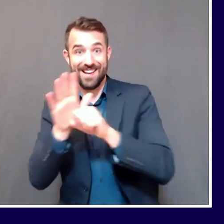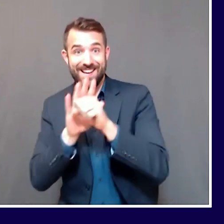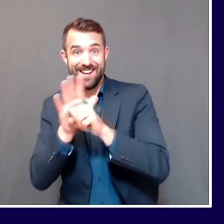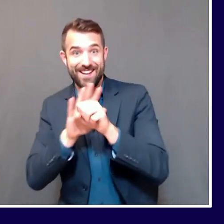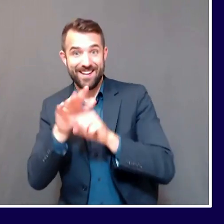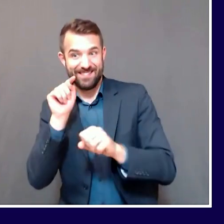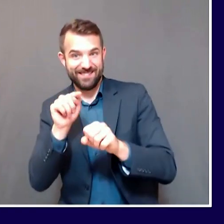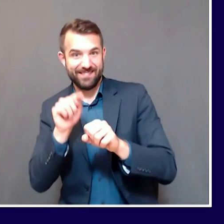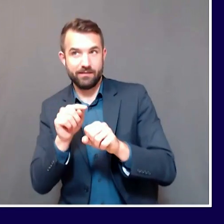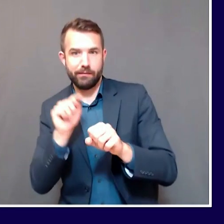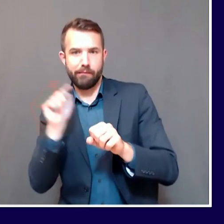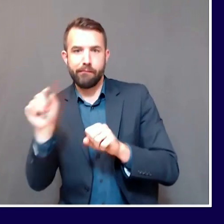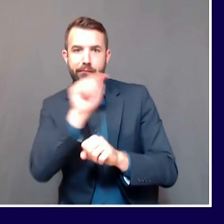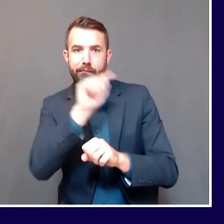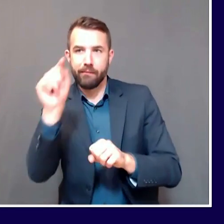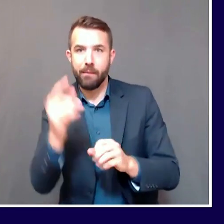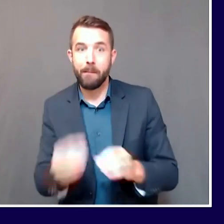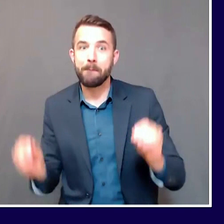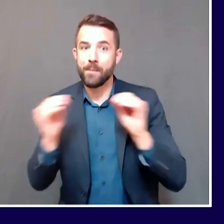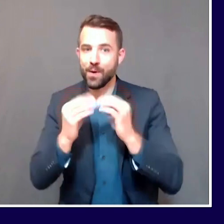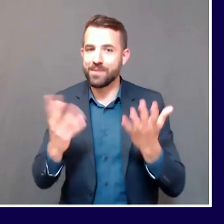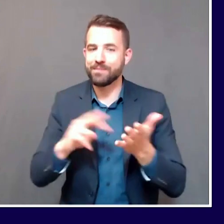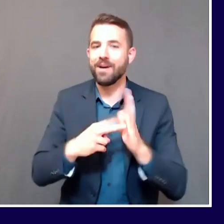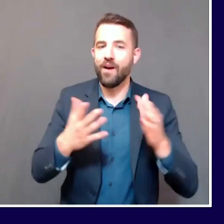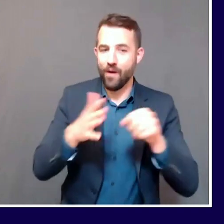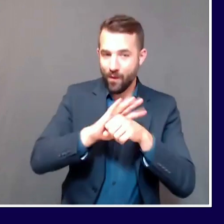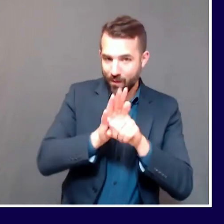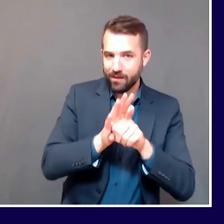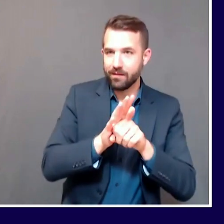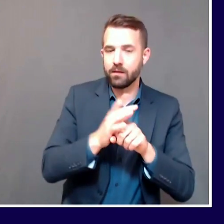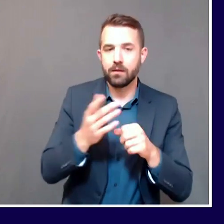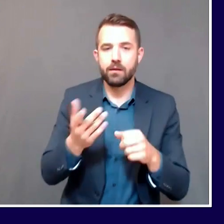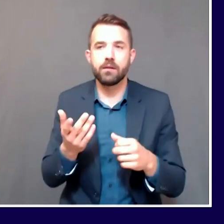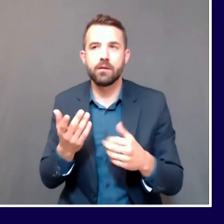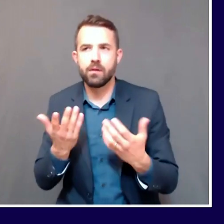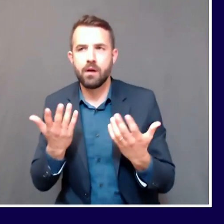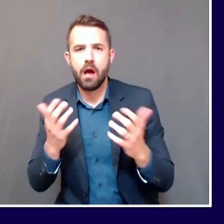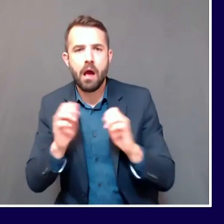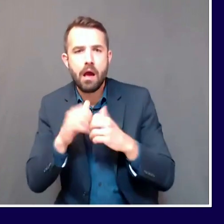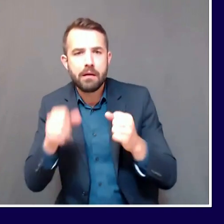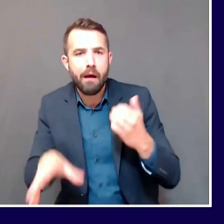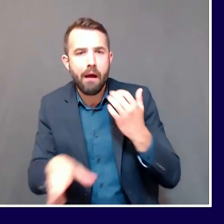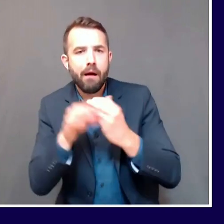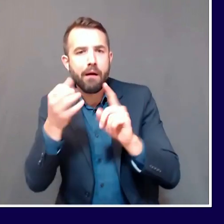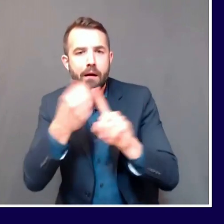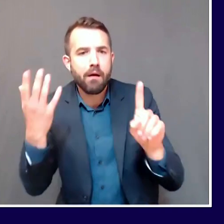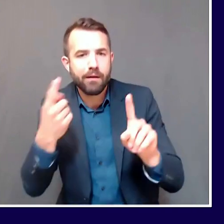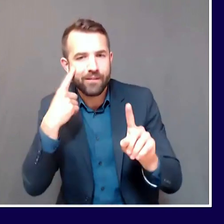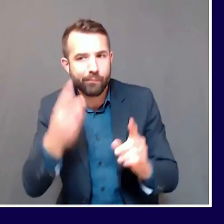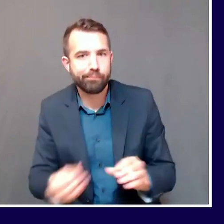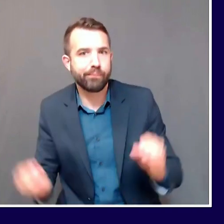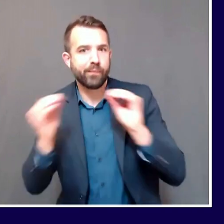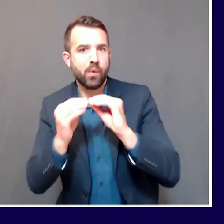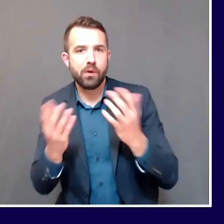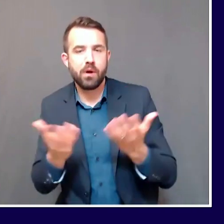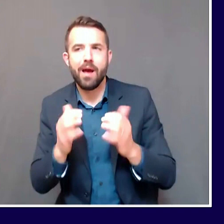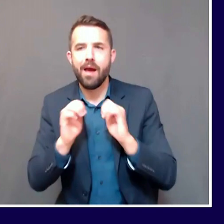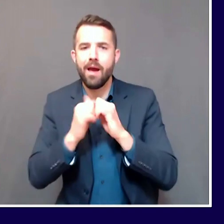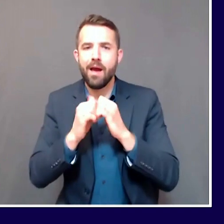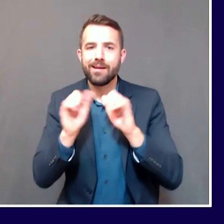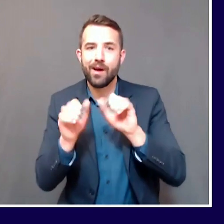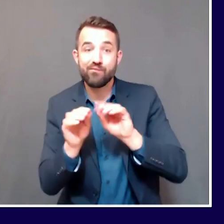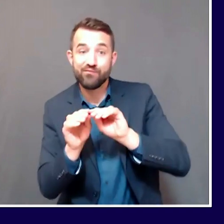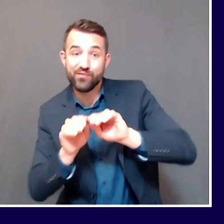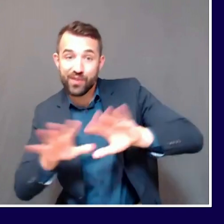in these more urban areas, but is there anything that you can elaborate on how the disease is spreading? And then also there